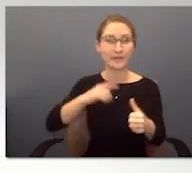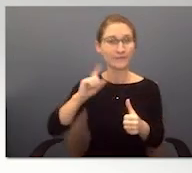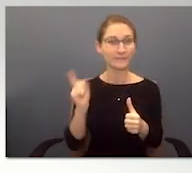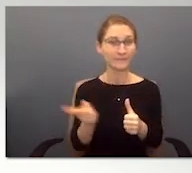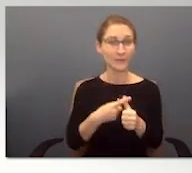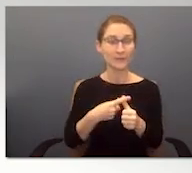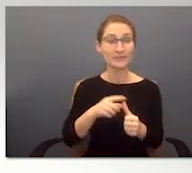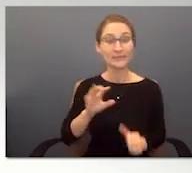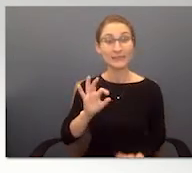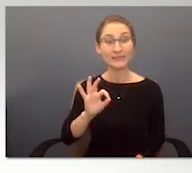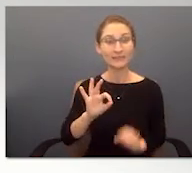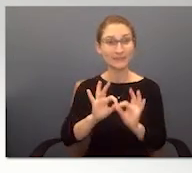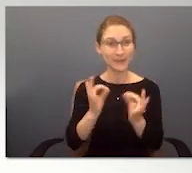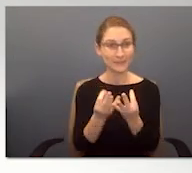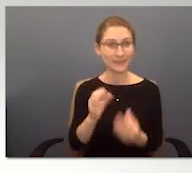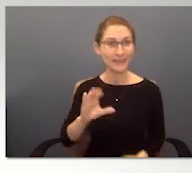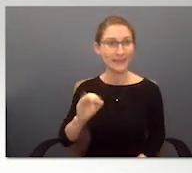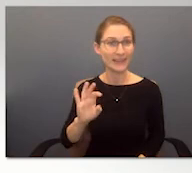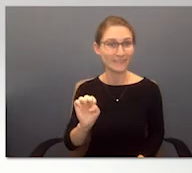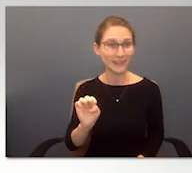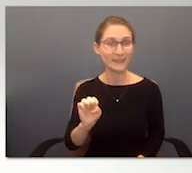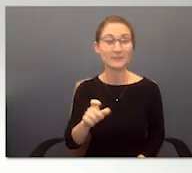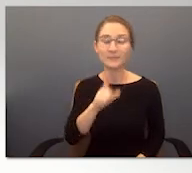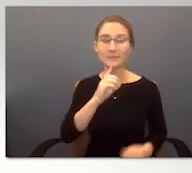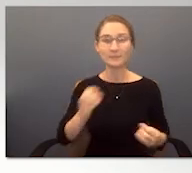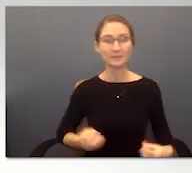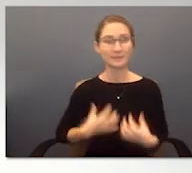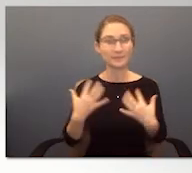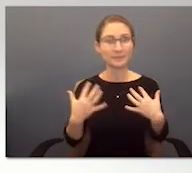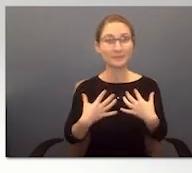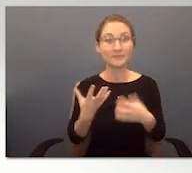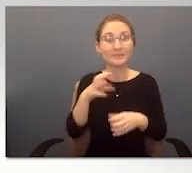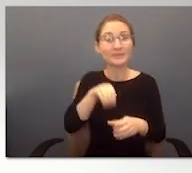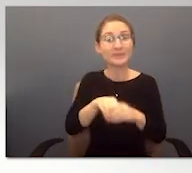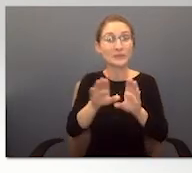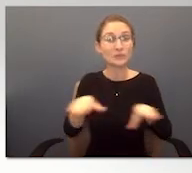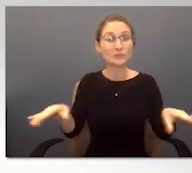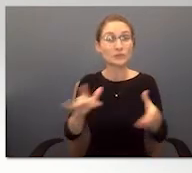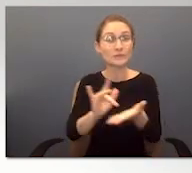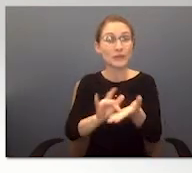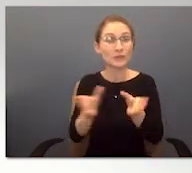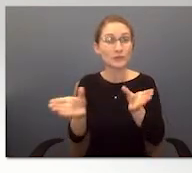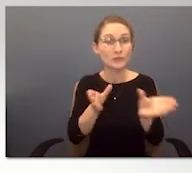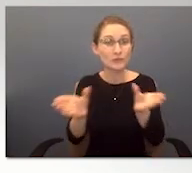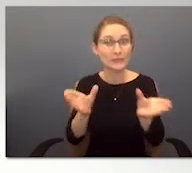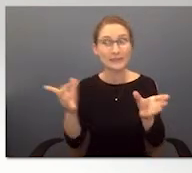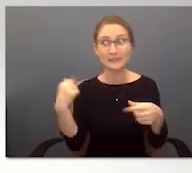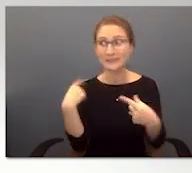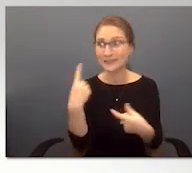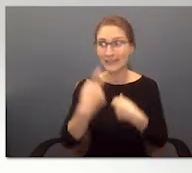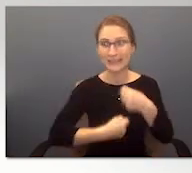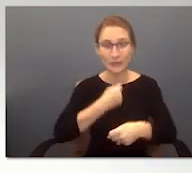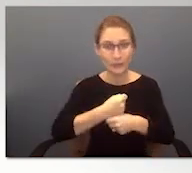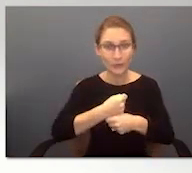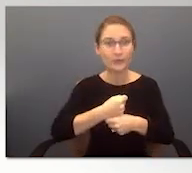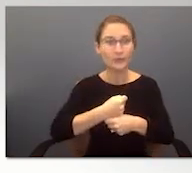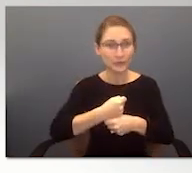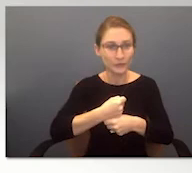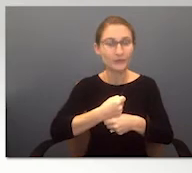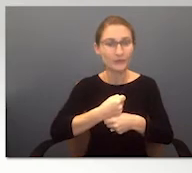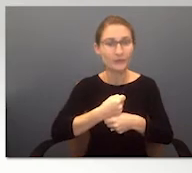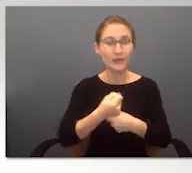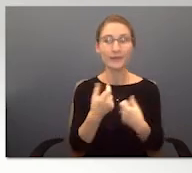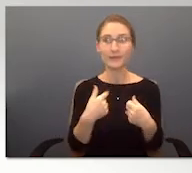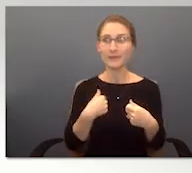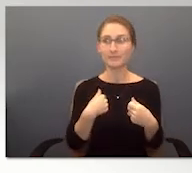Family Cafe, and I've just been thrilled to be part of Children's Medical Services and the Department of Health for the last year,